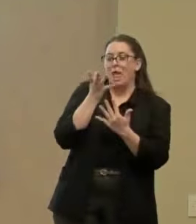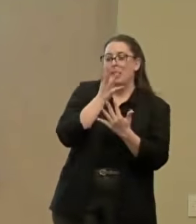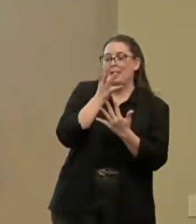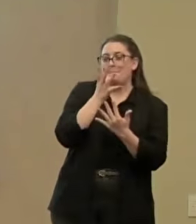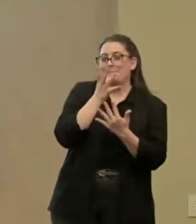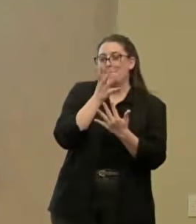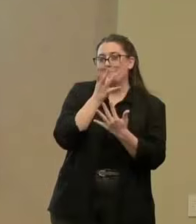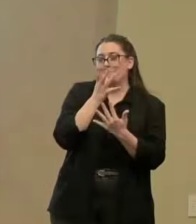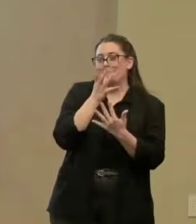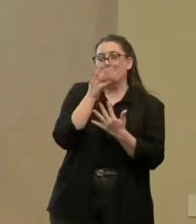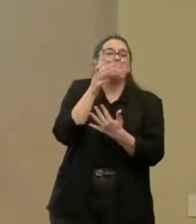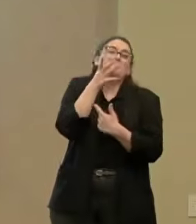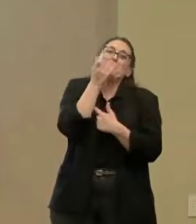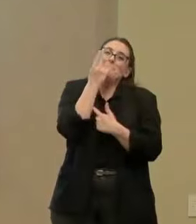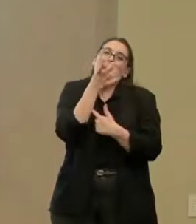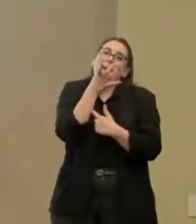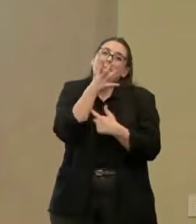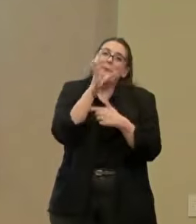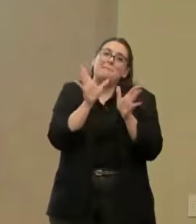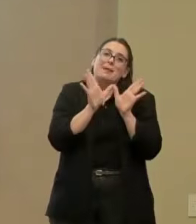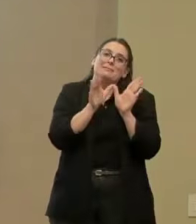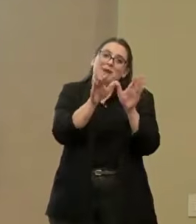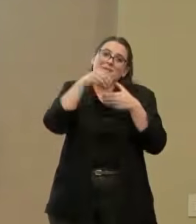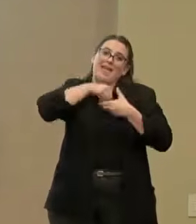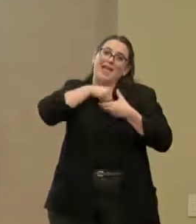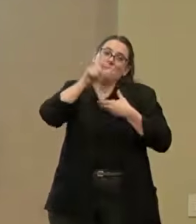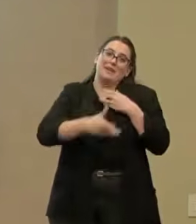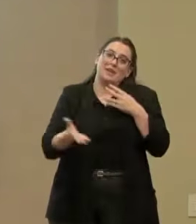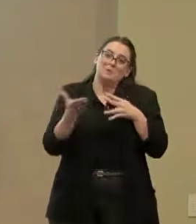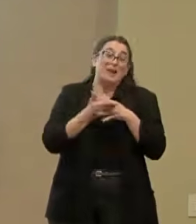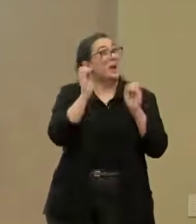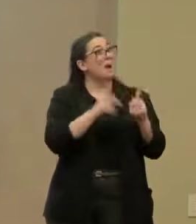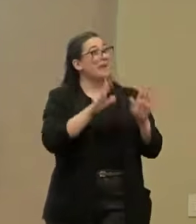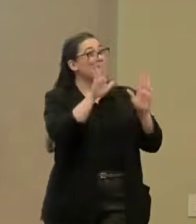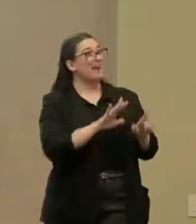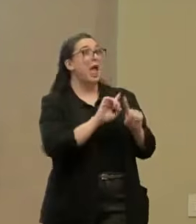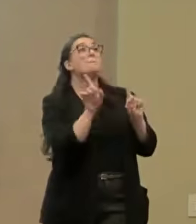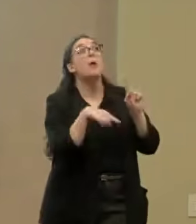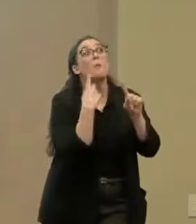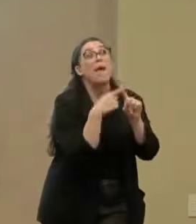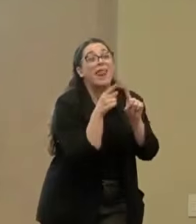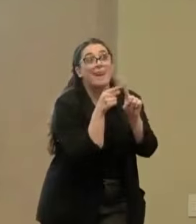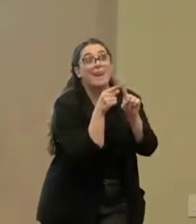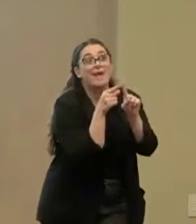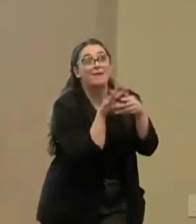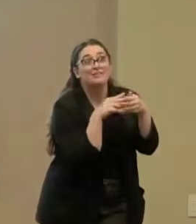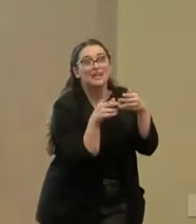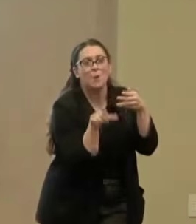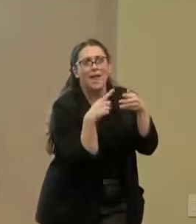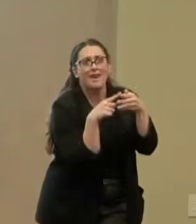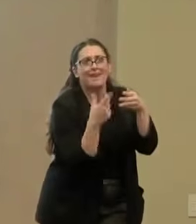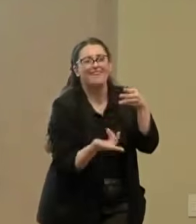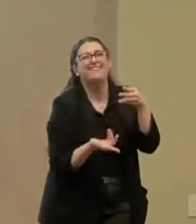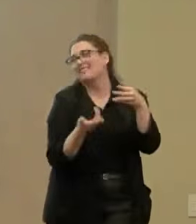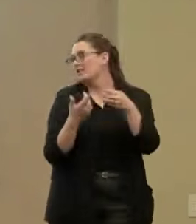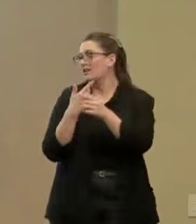needs to, Mama's butterfly need a break. And they're like, all right, great, but when? I